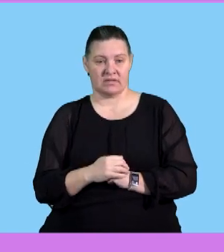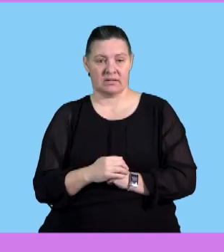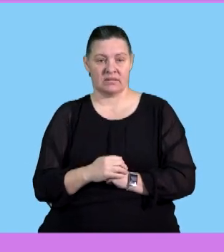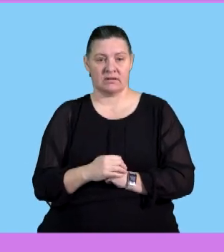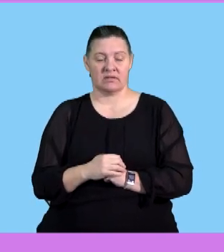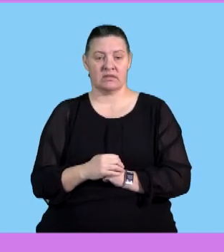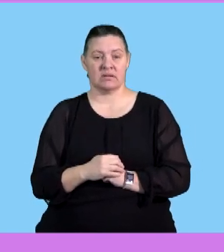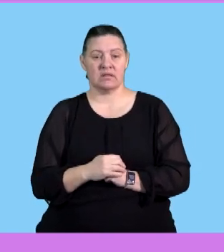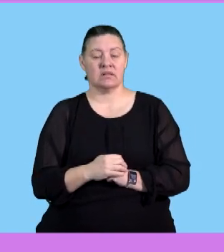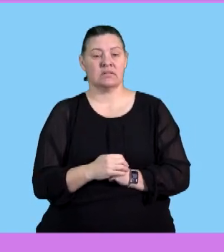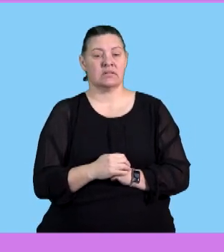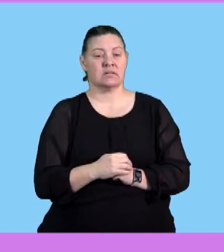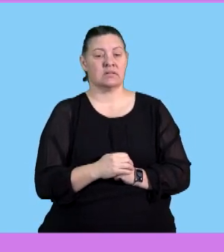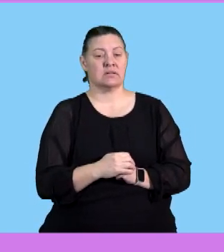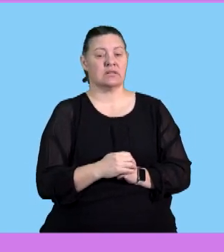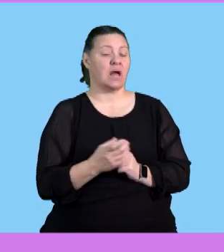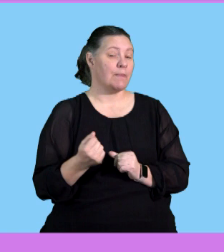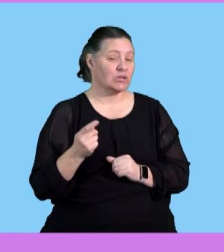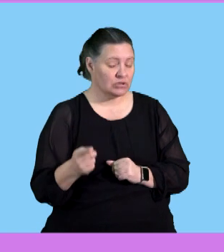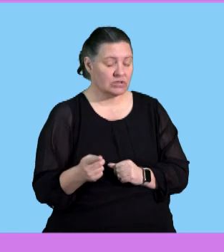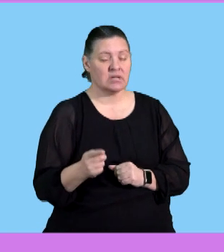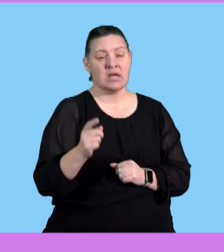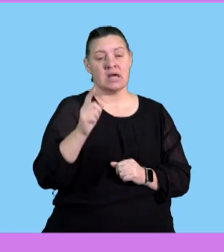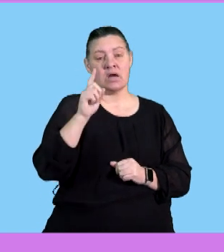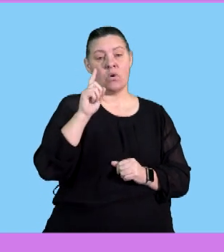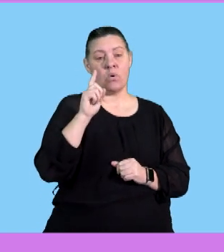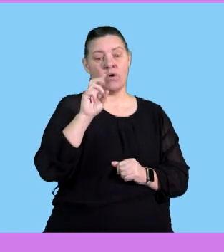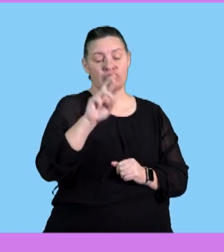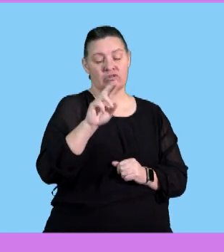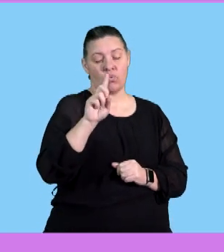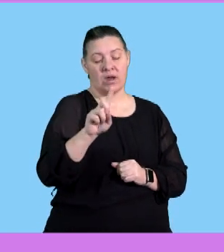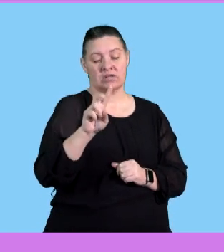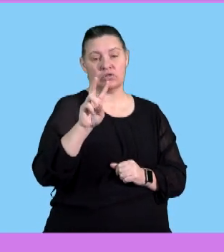115. So before VAT, these sneakers were